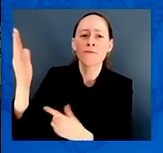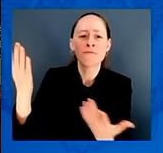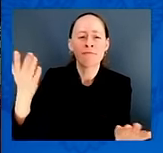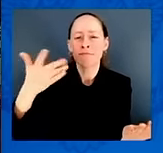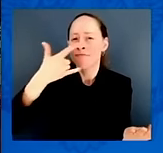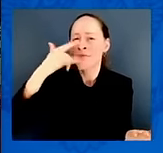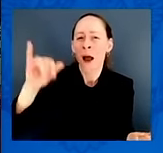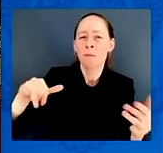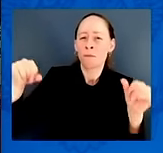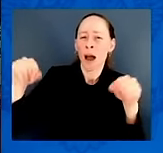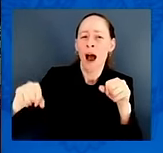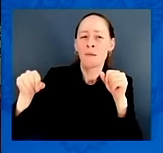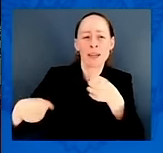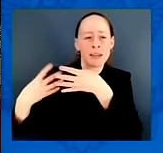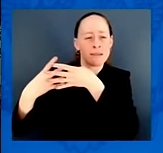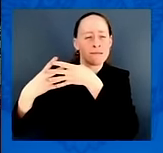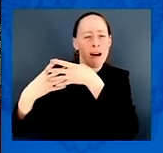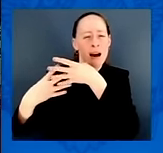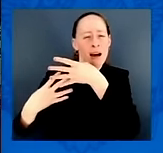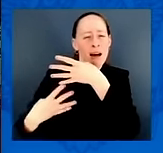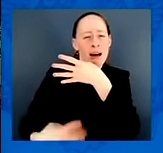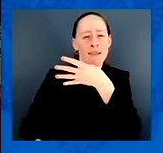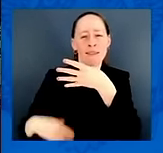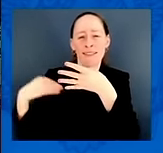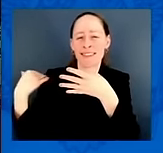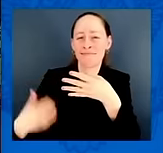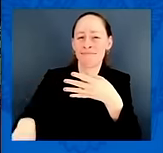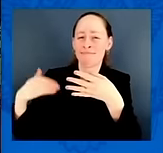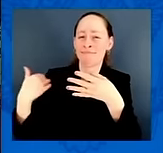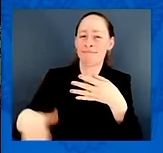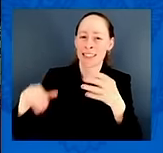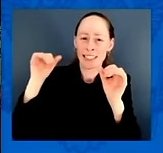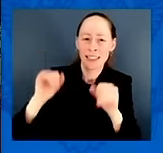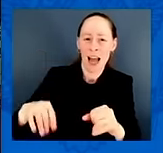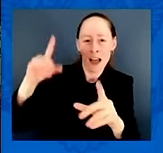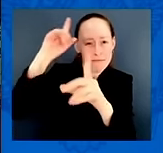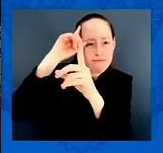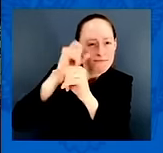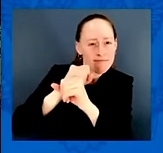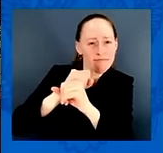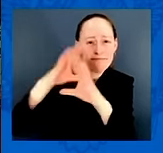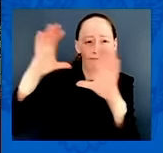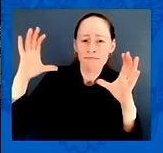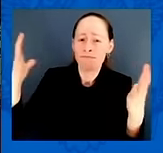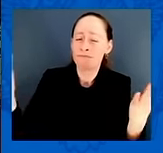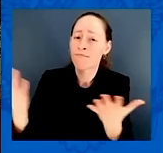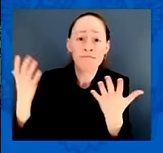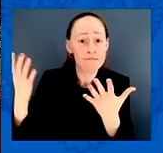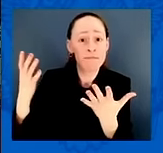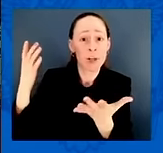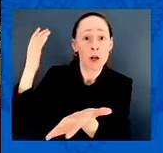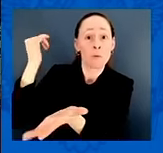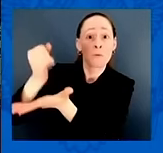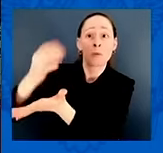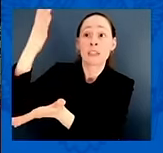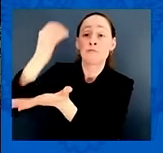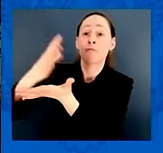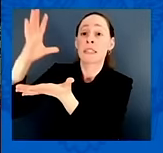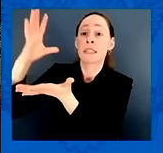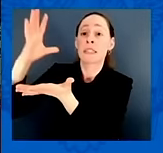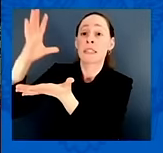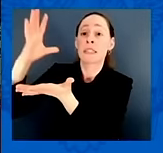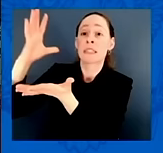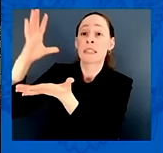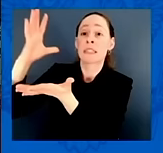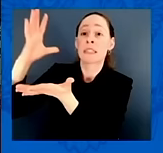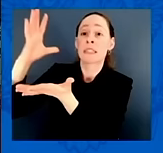A future where the days of trickle-down economics are over. And the wealthy and the biggest corporations no longer get to allow the tax breaks. And by